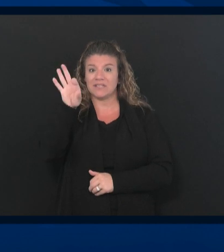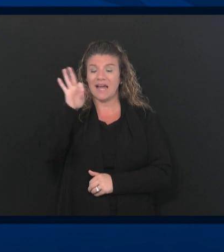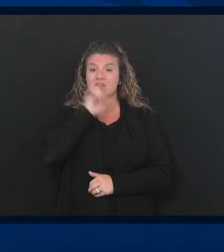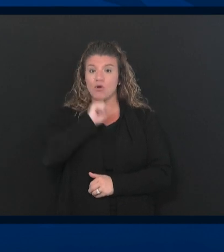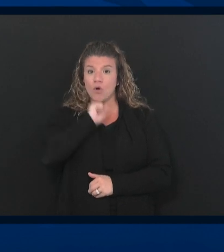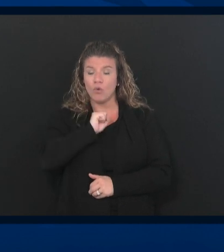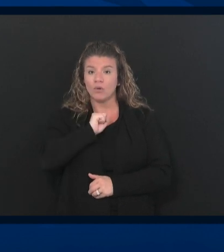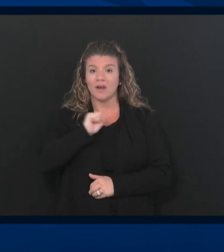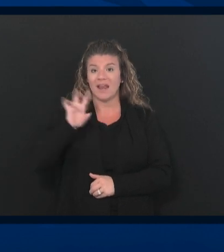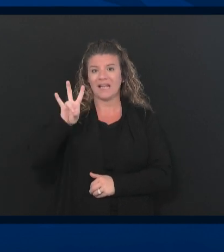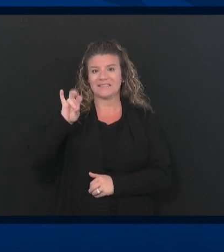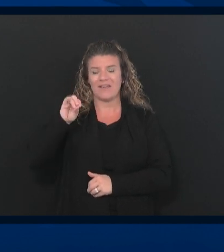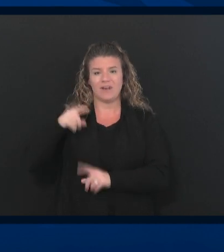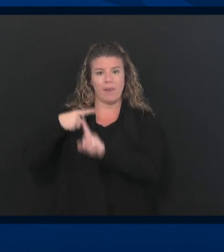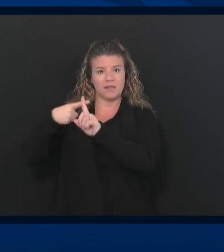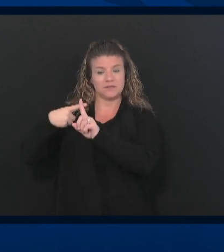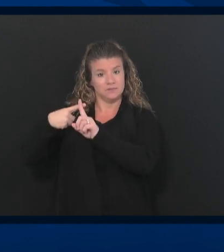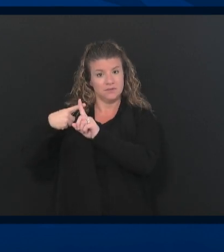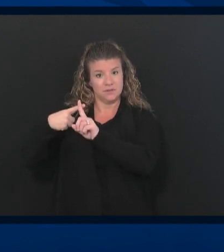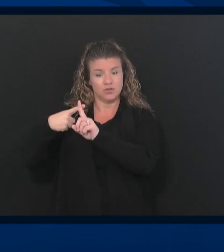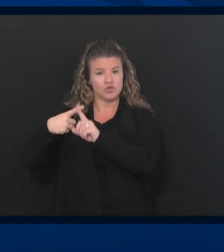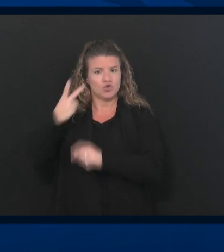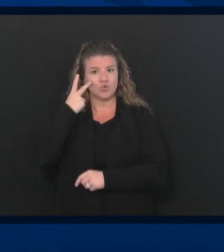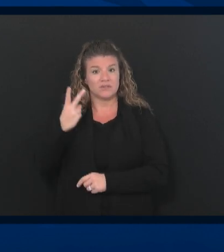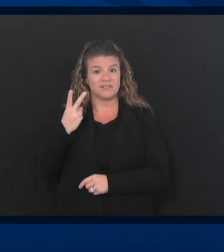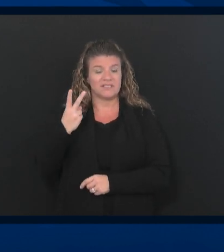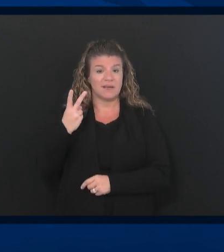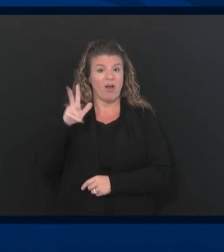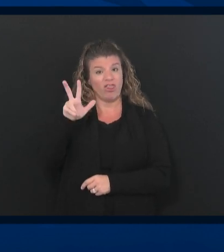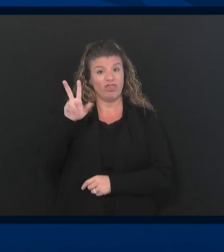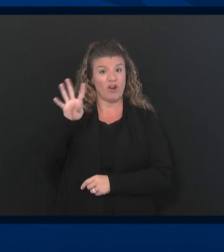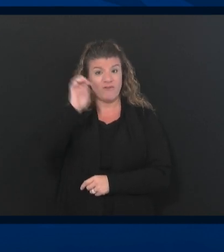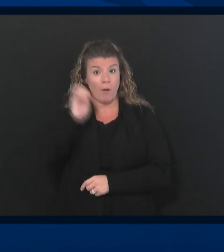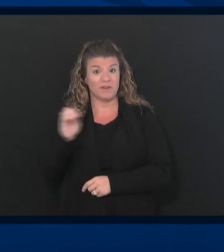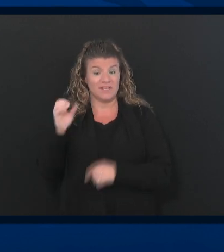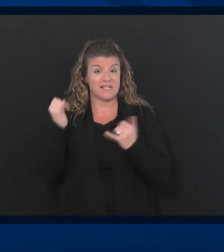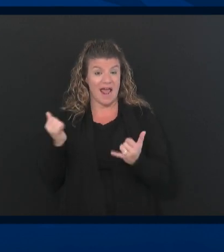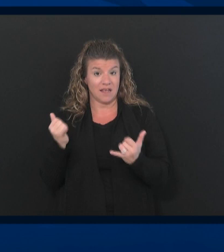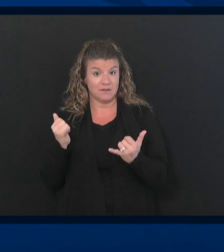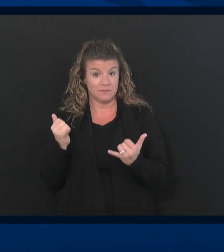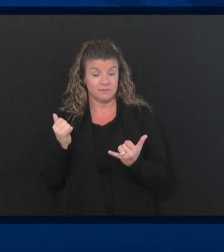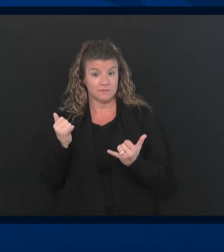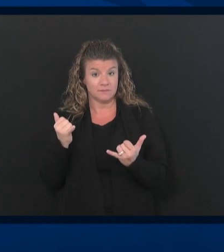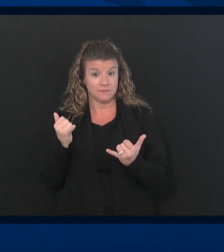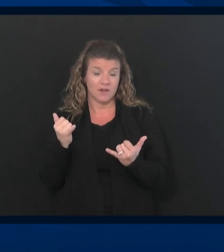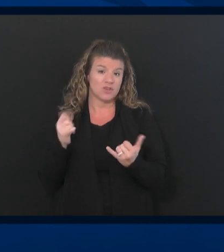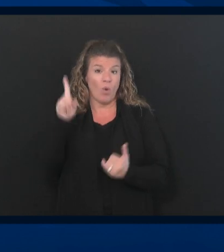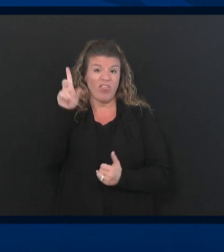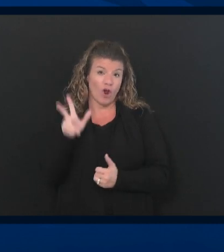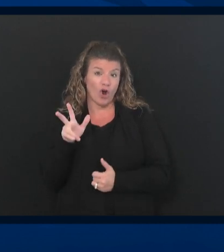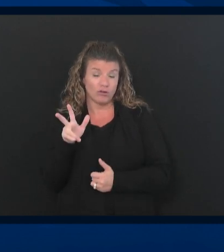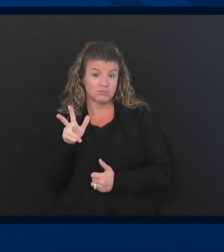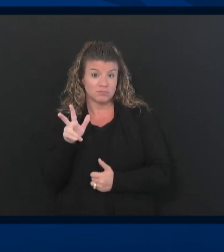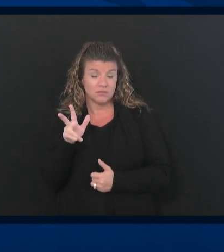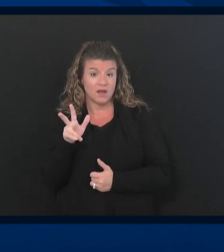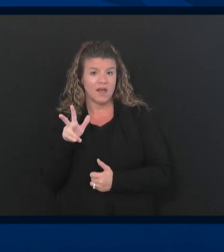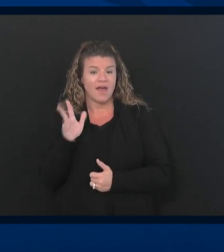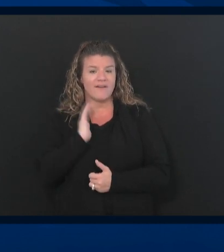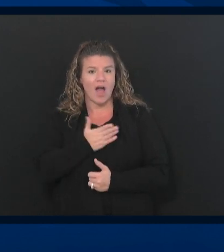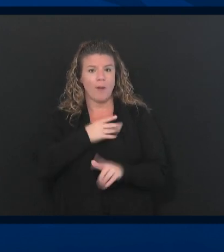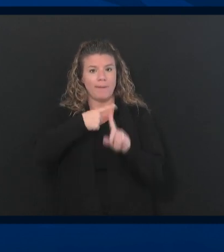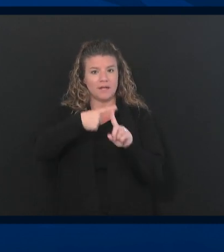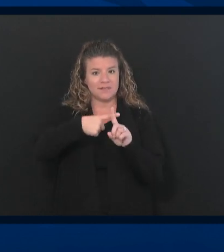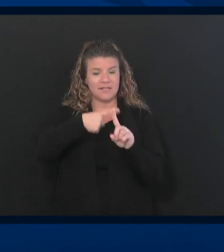and our 70-plus-year-olds. So about 34% today, about a third essentially of our cases,